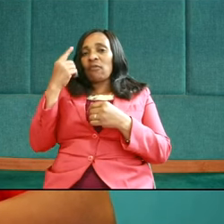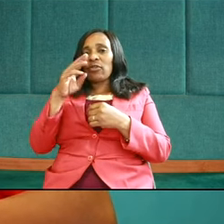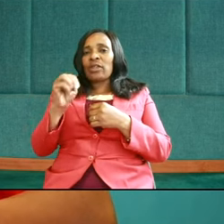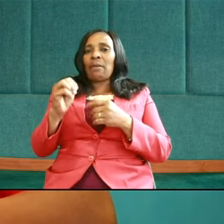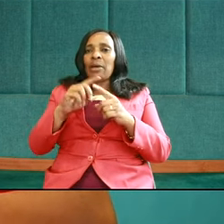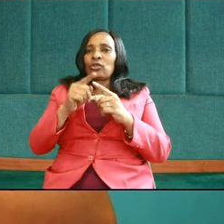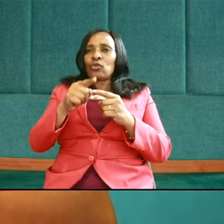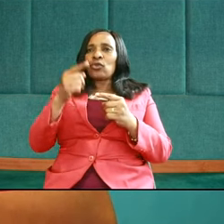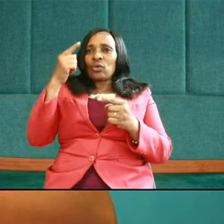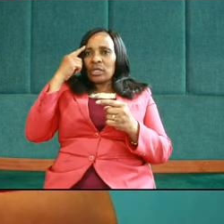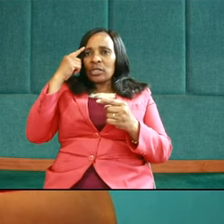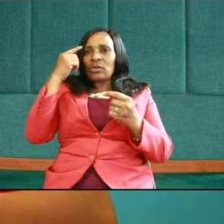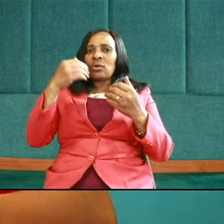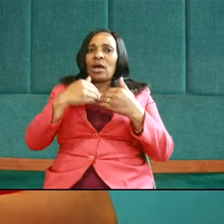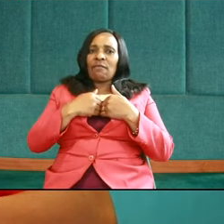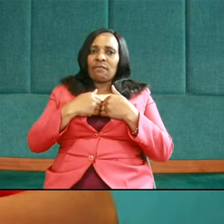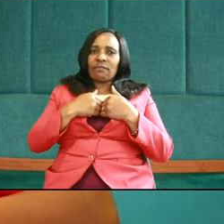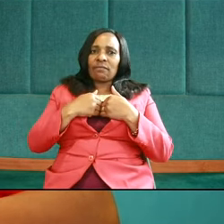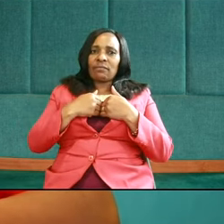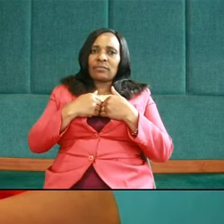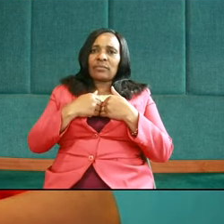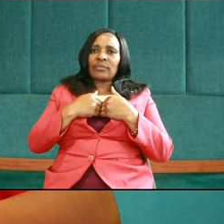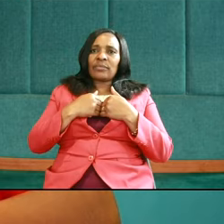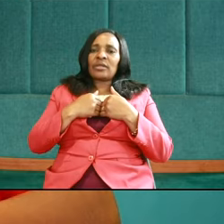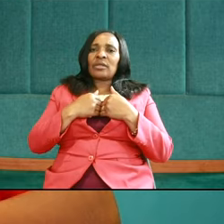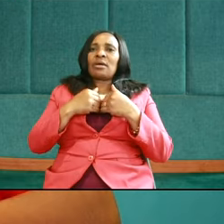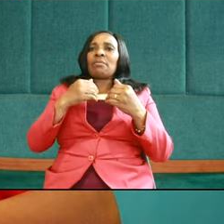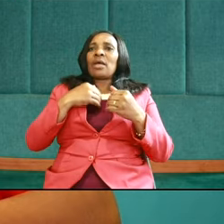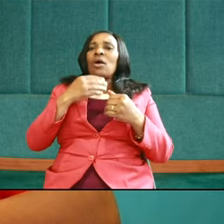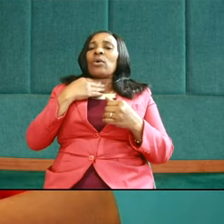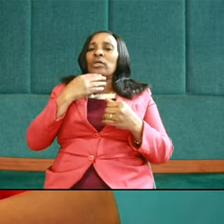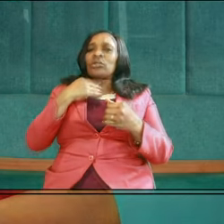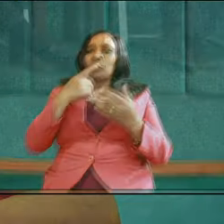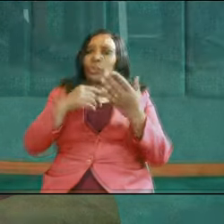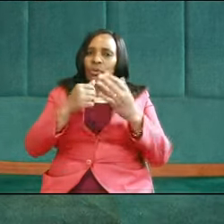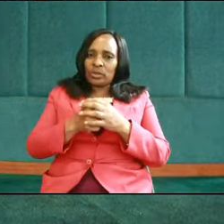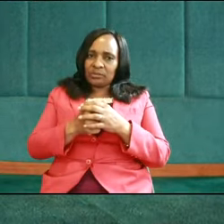think you're unaffected. So I just want to say that.